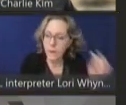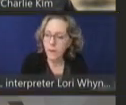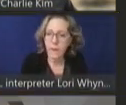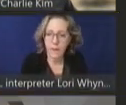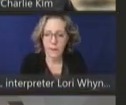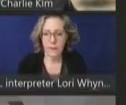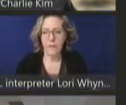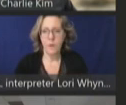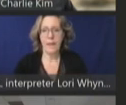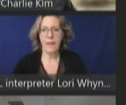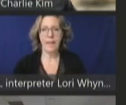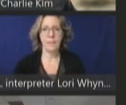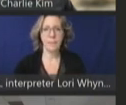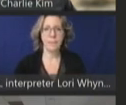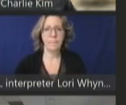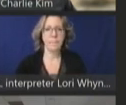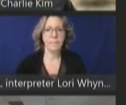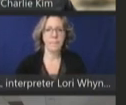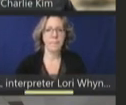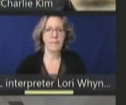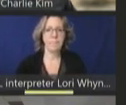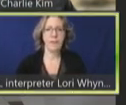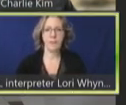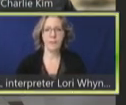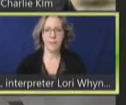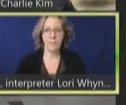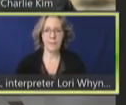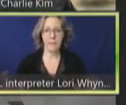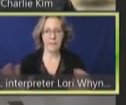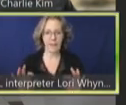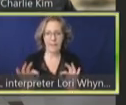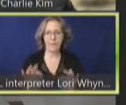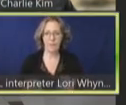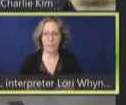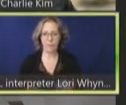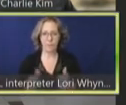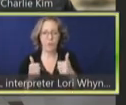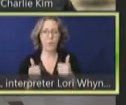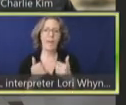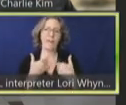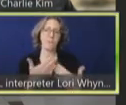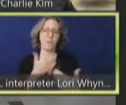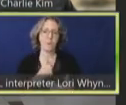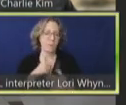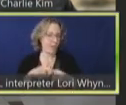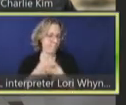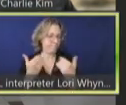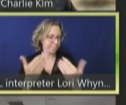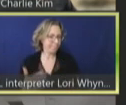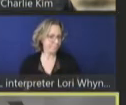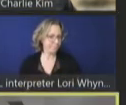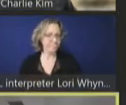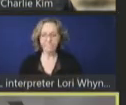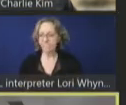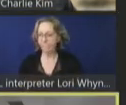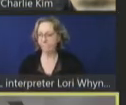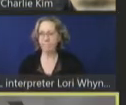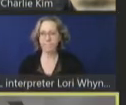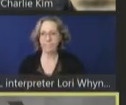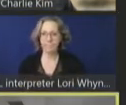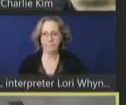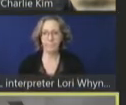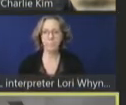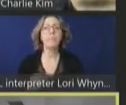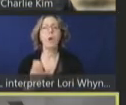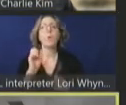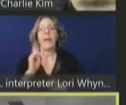Don't be sorry. That's better. That's better. Let me see if I can hear you now. Go ahead. I'm sorry about that. I'll also slow